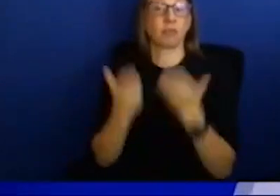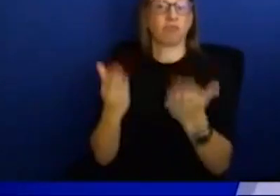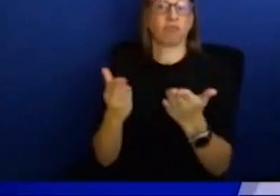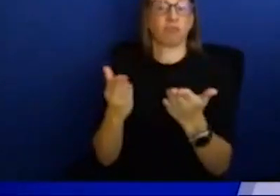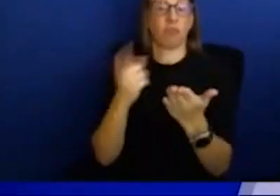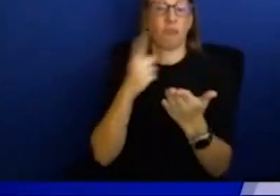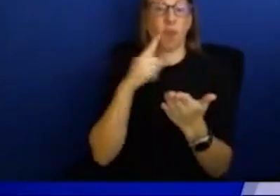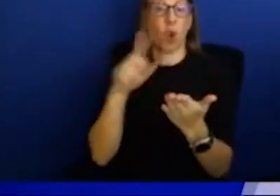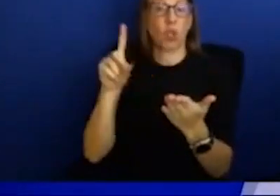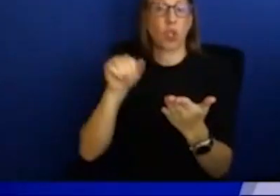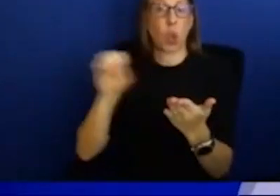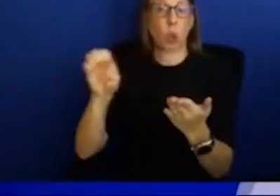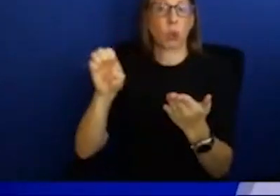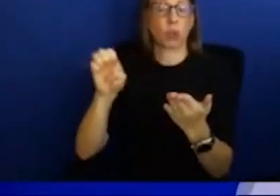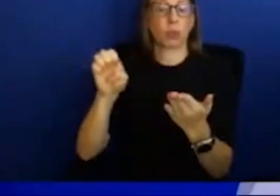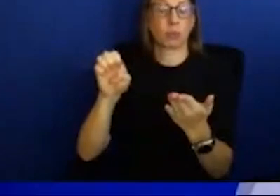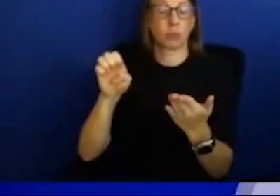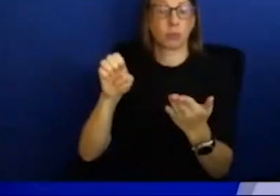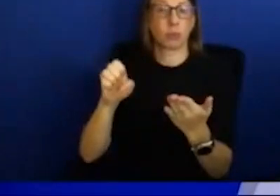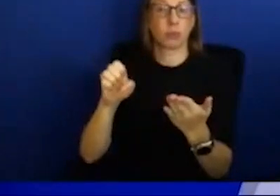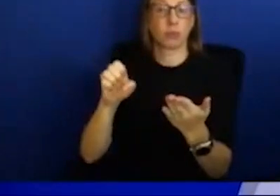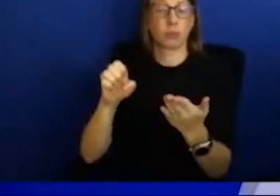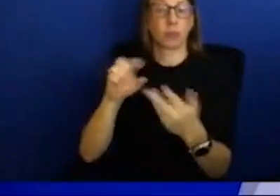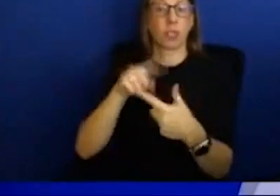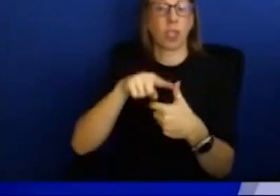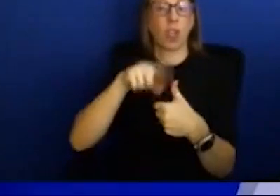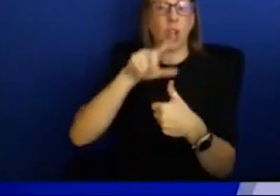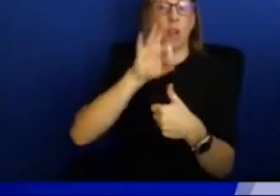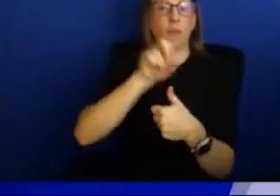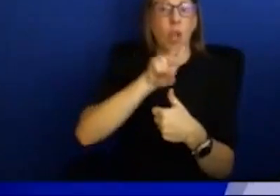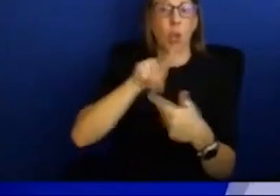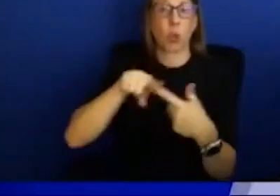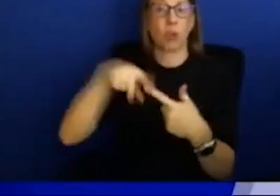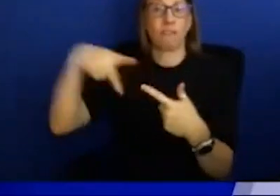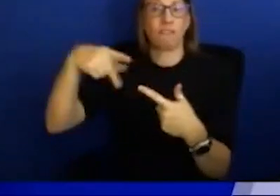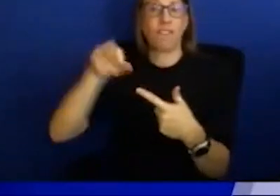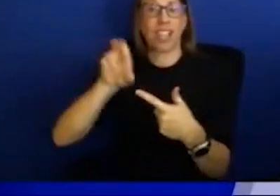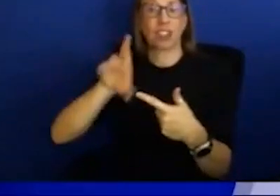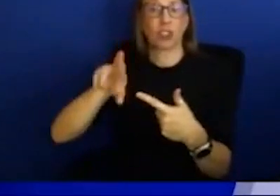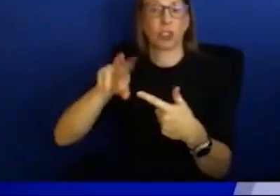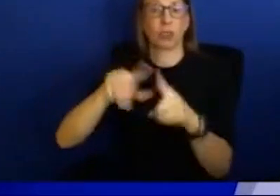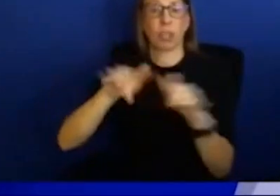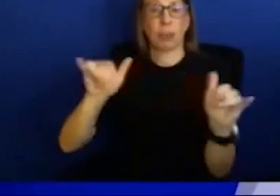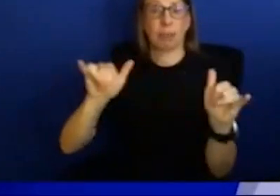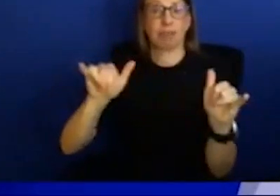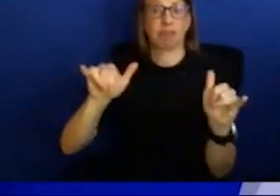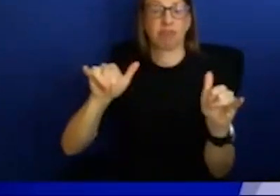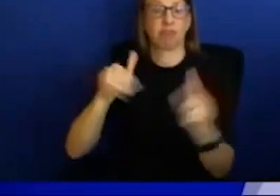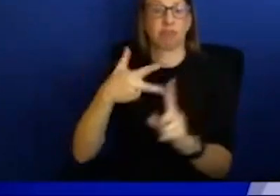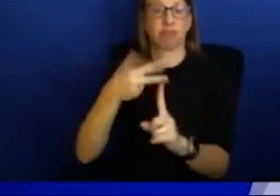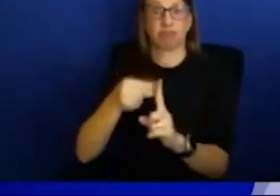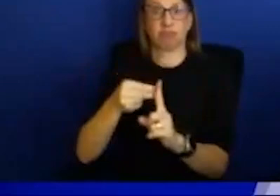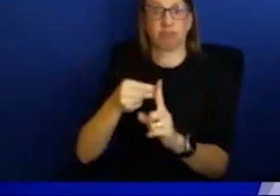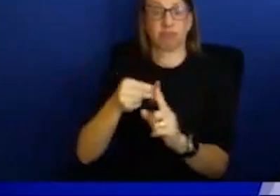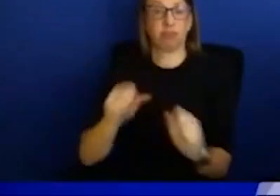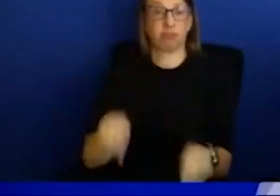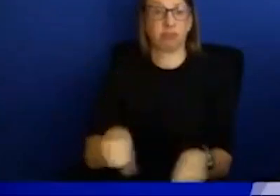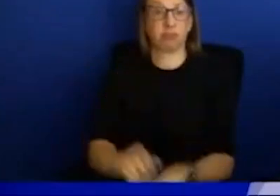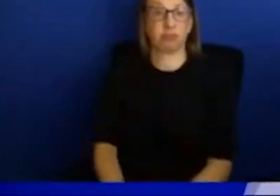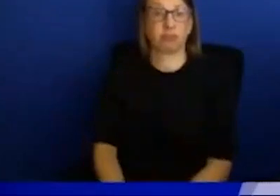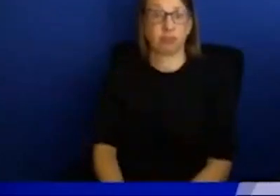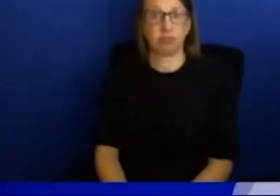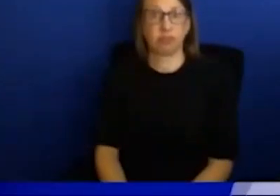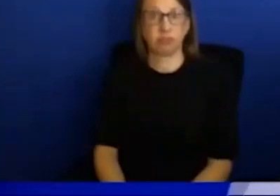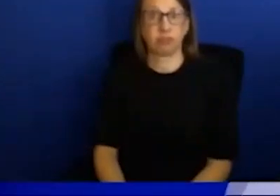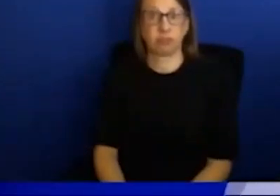get dosed with the influenza vaccine as well as with a COVID-19 vaccine at the